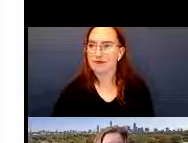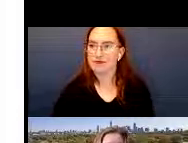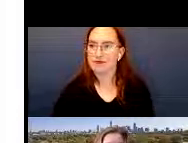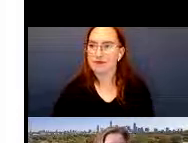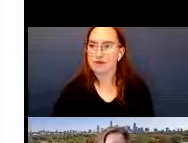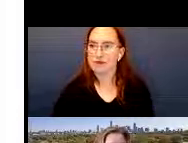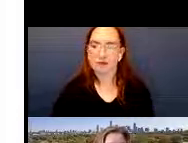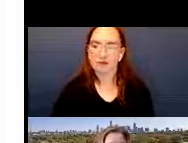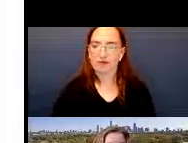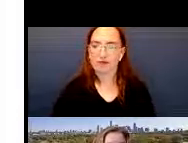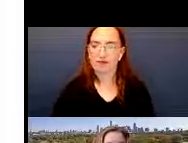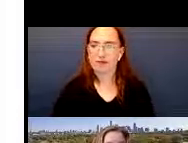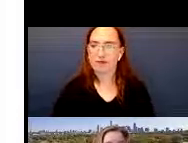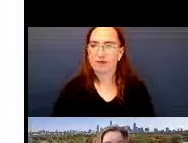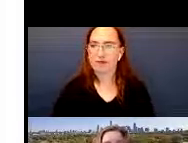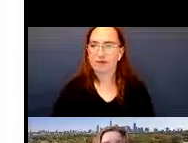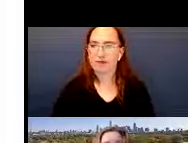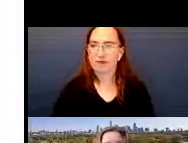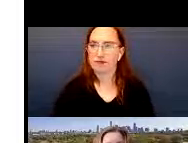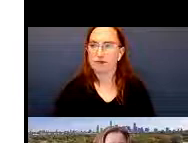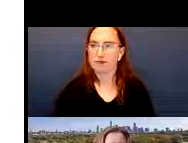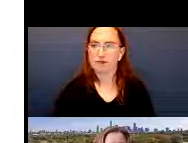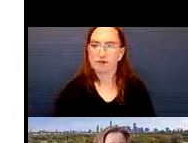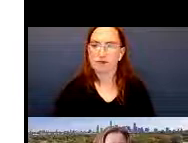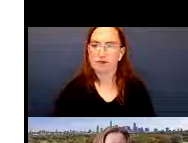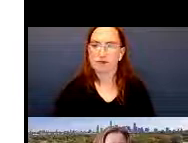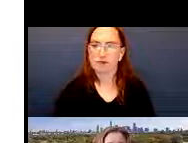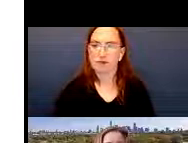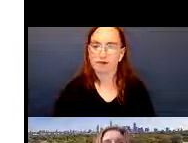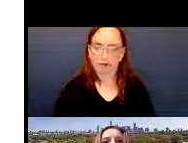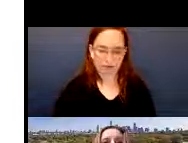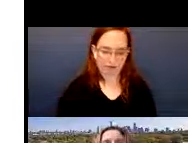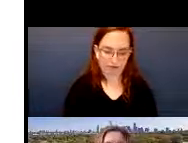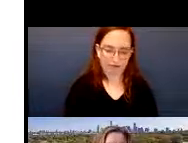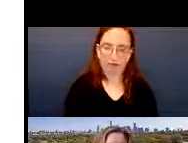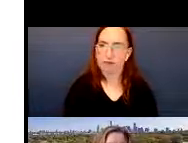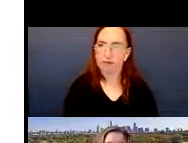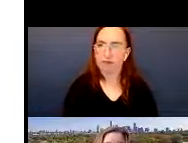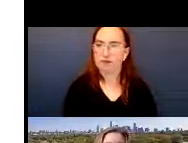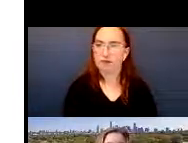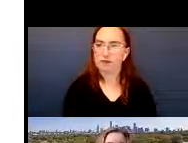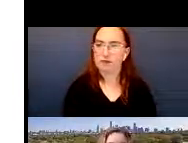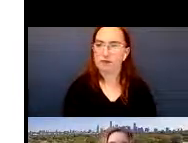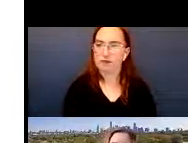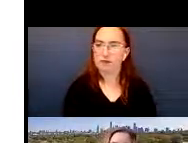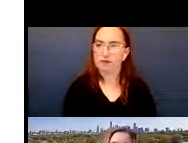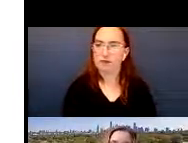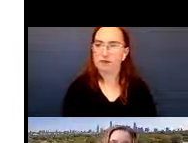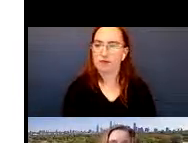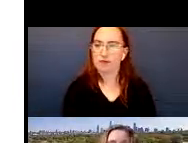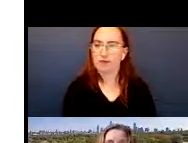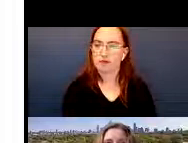would be needed over the road, and then 3 to 6 feet for the structure, soil to grow the trees and build